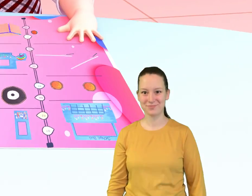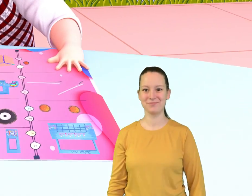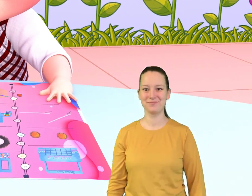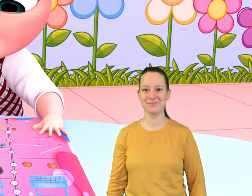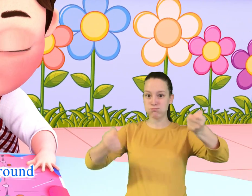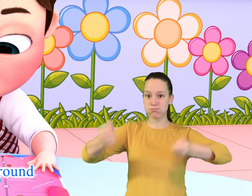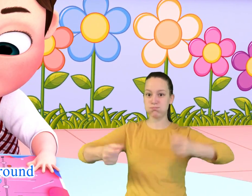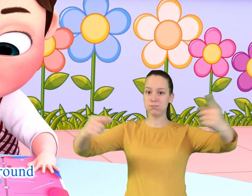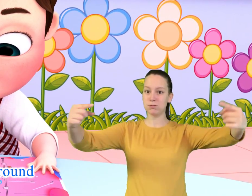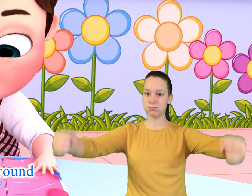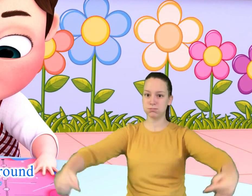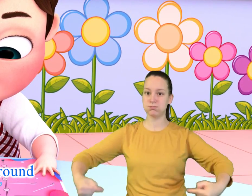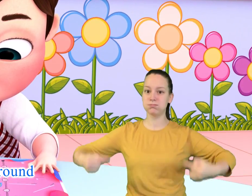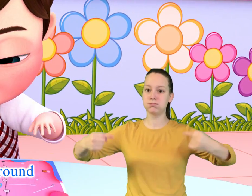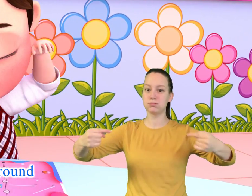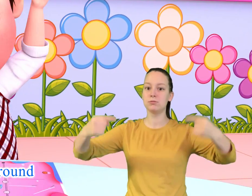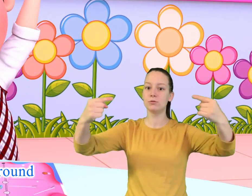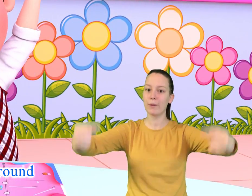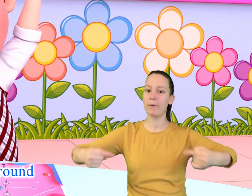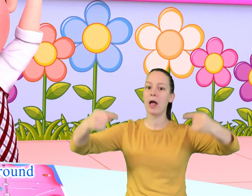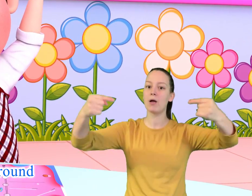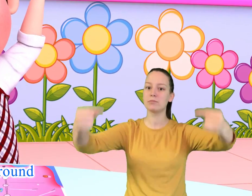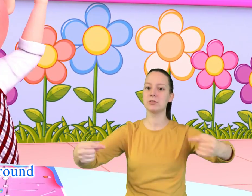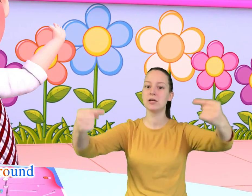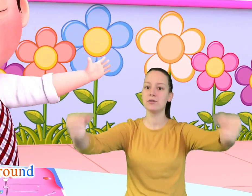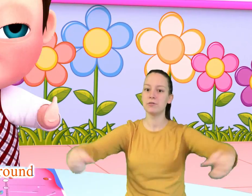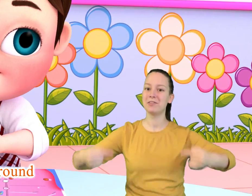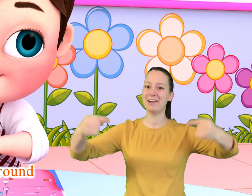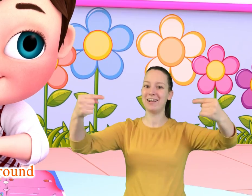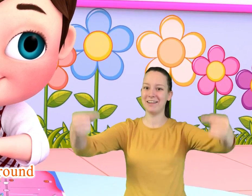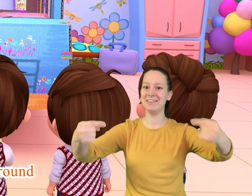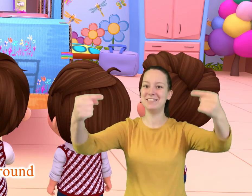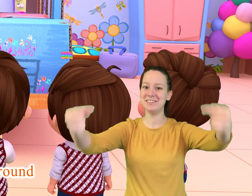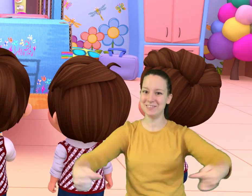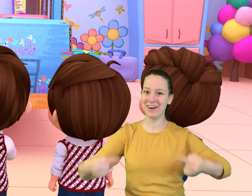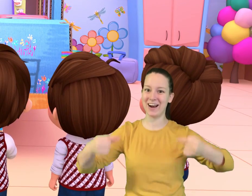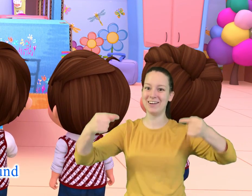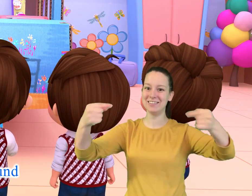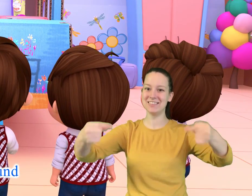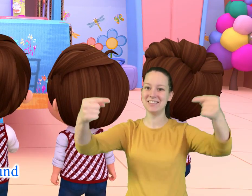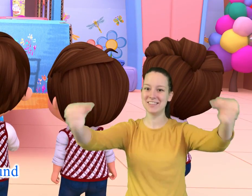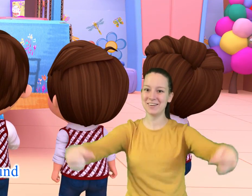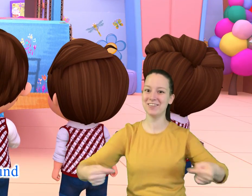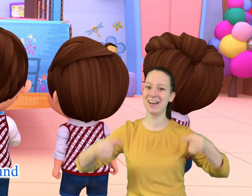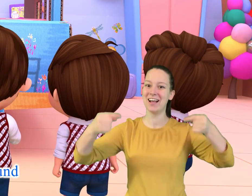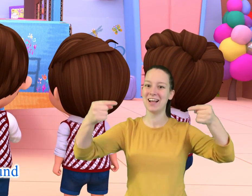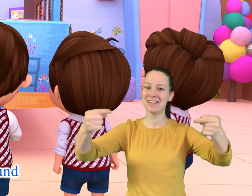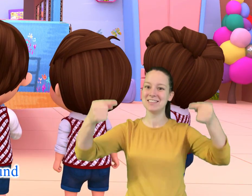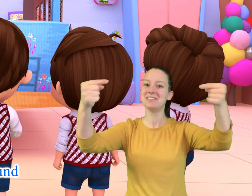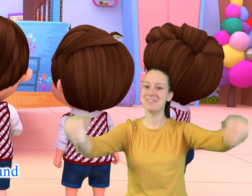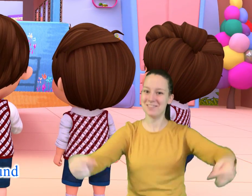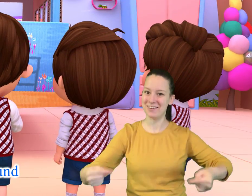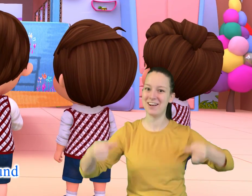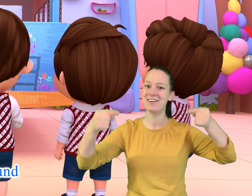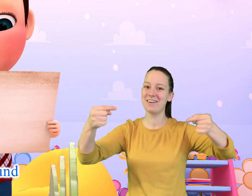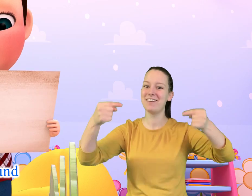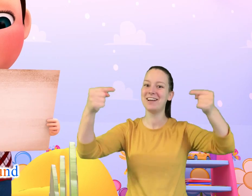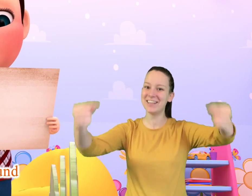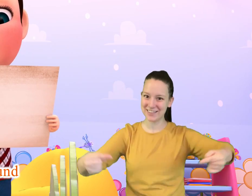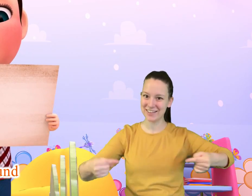bus the Wheels on the go round and round round and